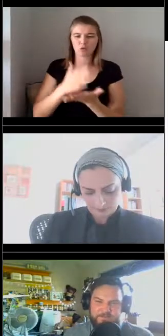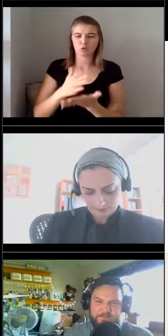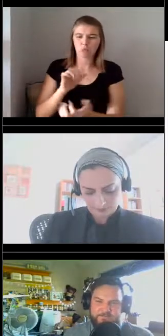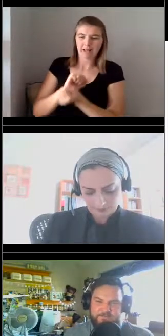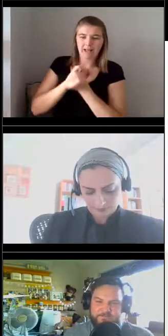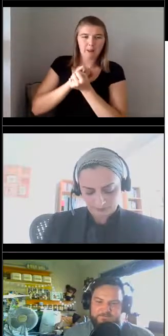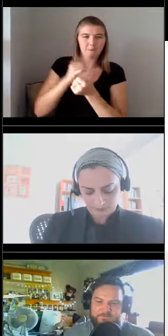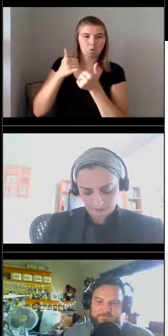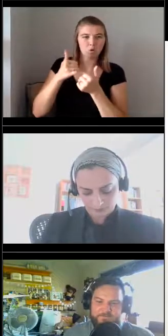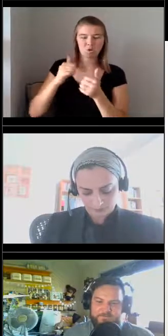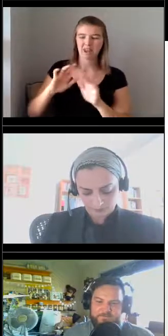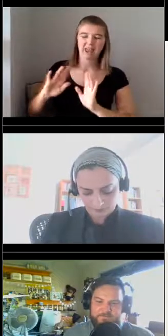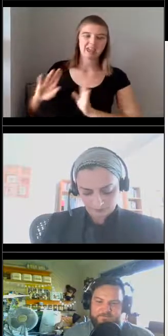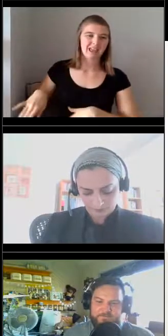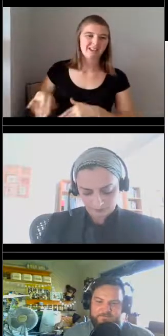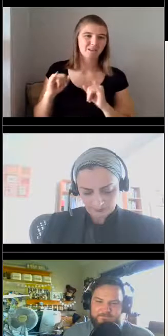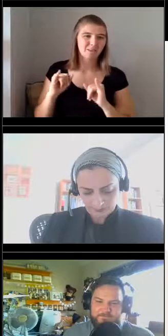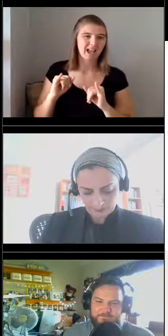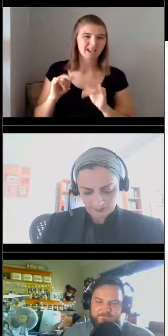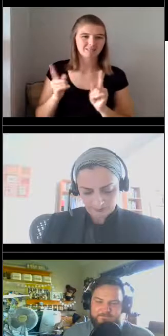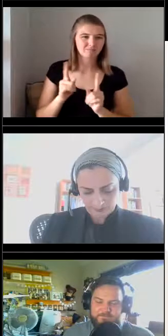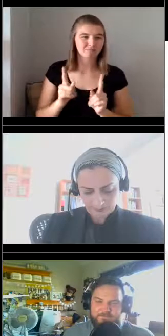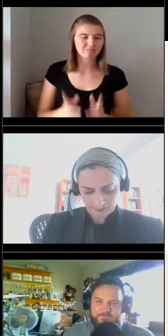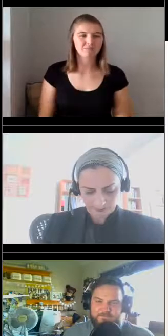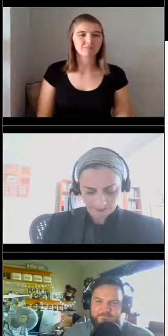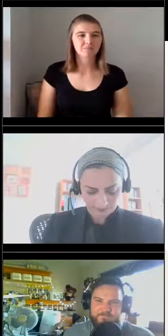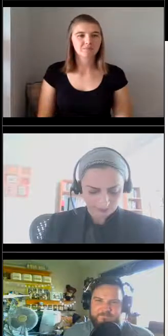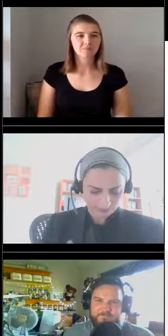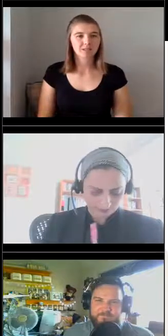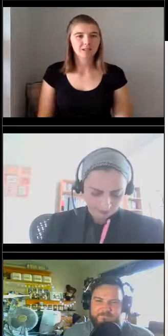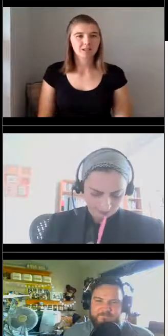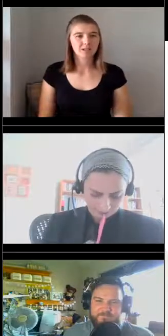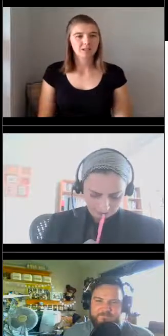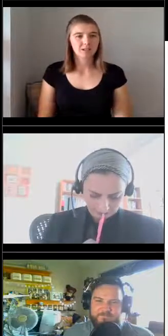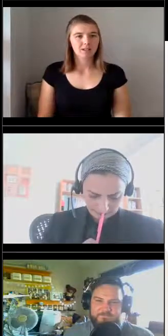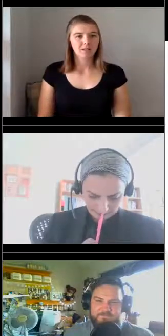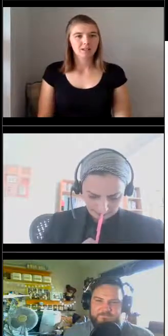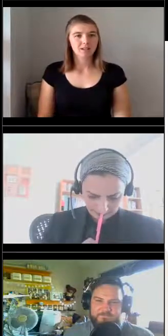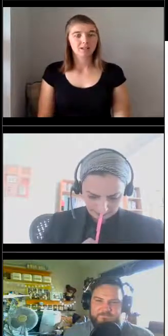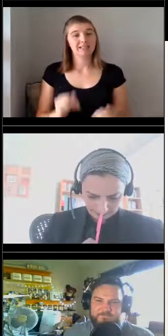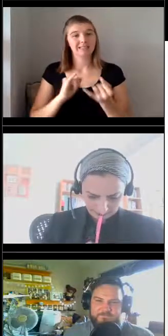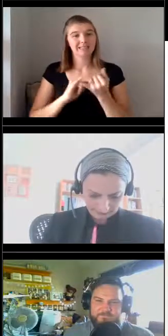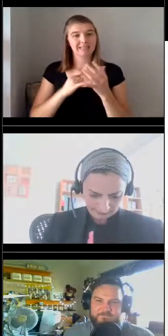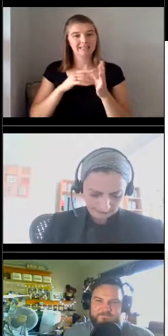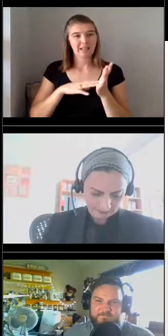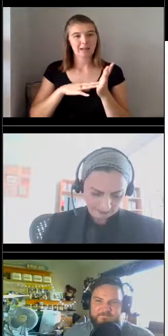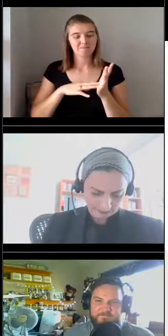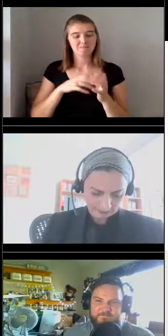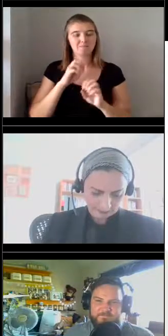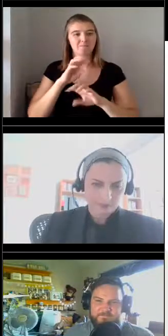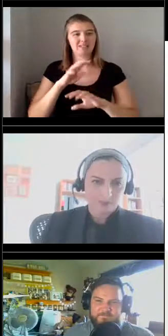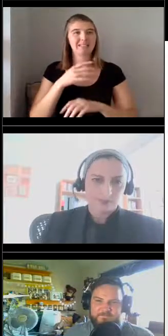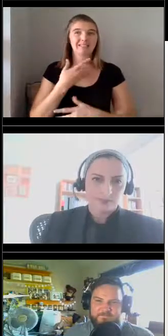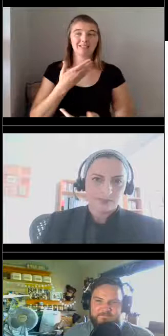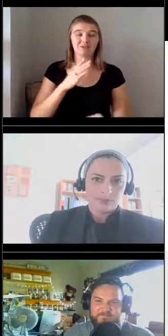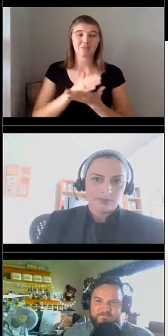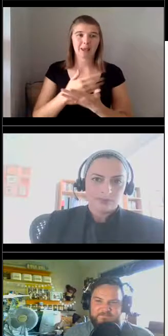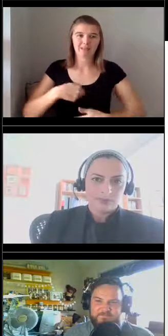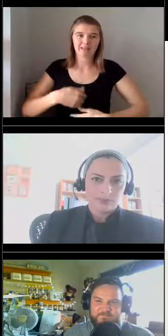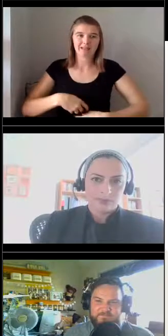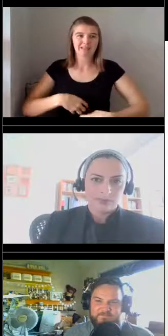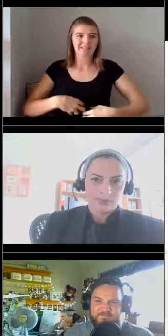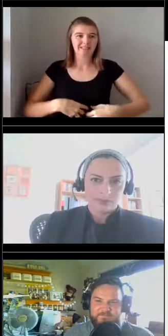behind? I think my gut reaction to that would be, obviously it's a massive question, but would be to not focus on